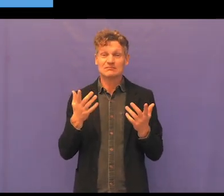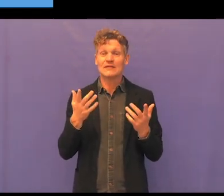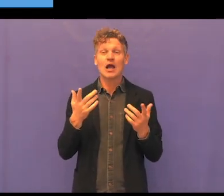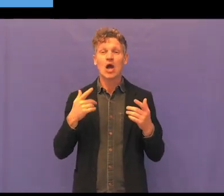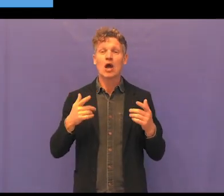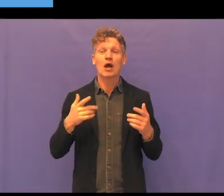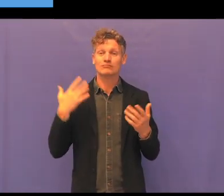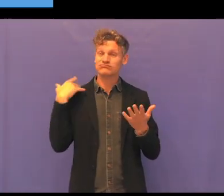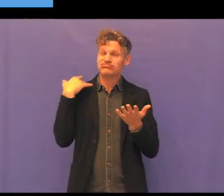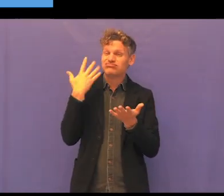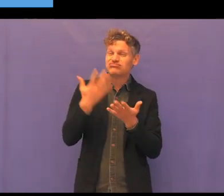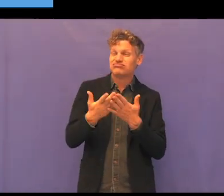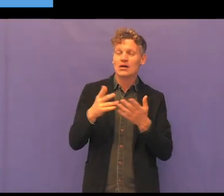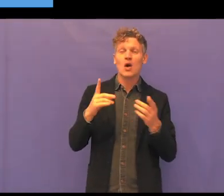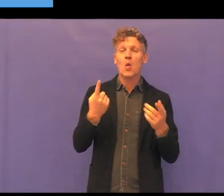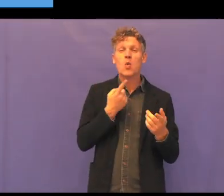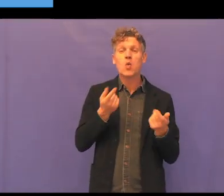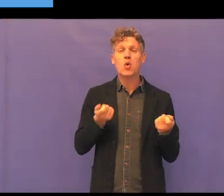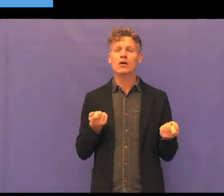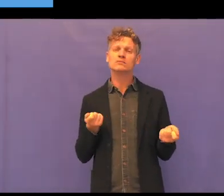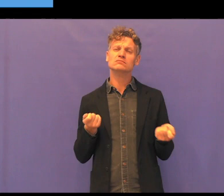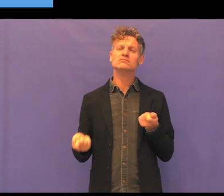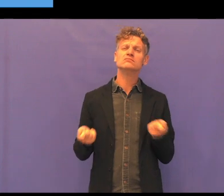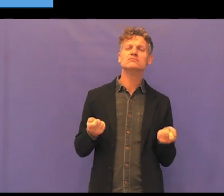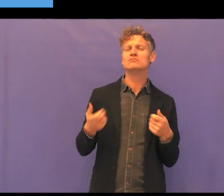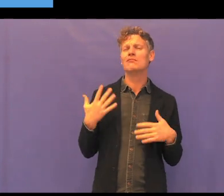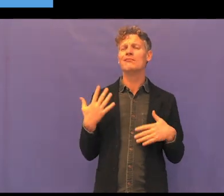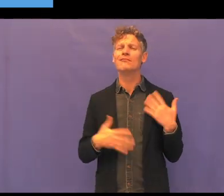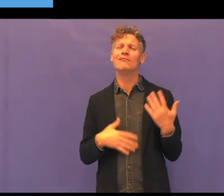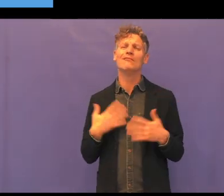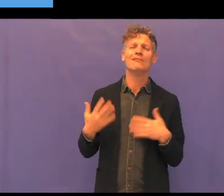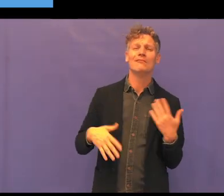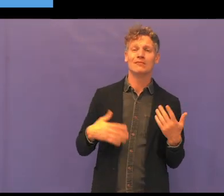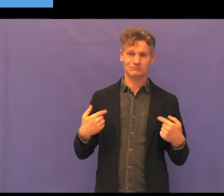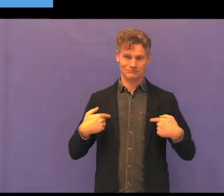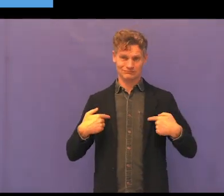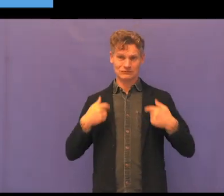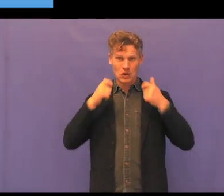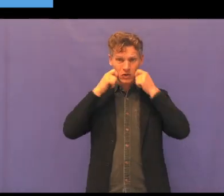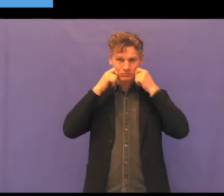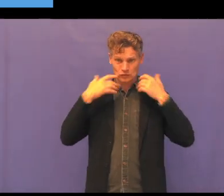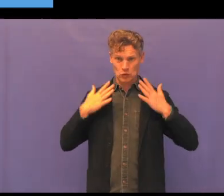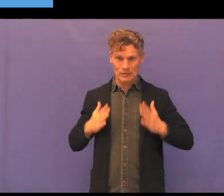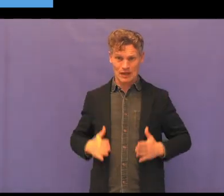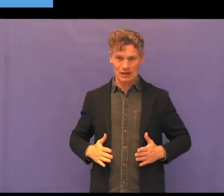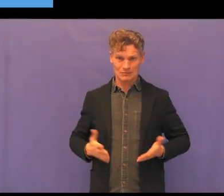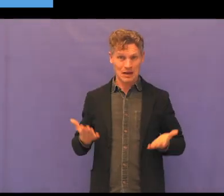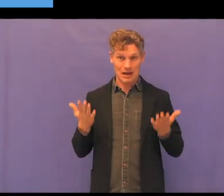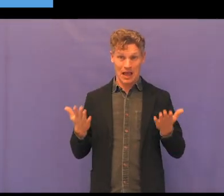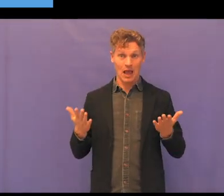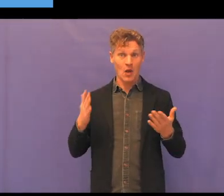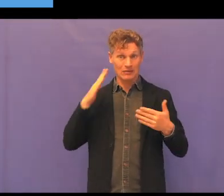in this part of the world through the kind of Cartesian and Christian tradition of,